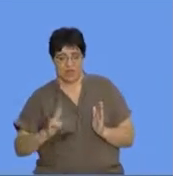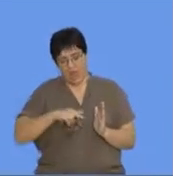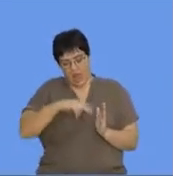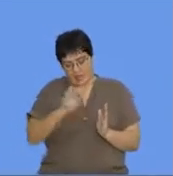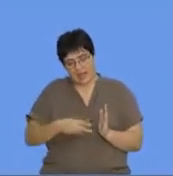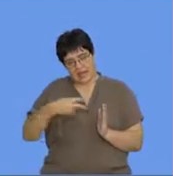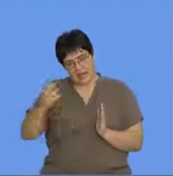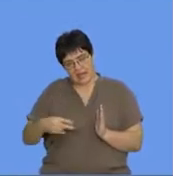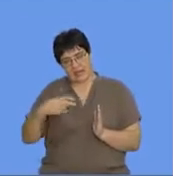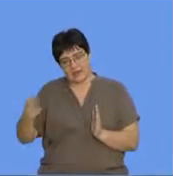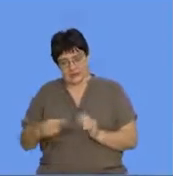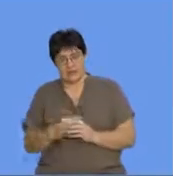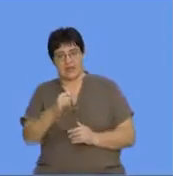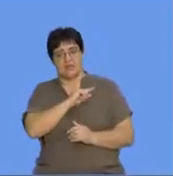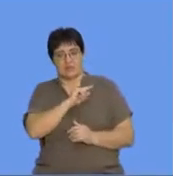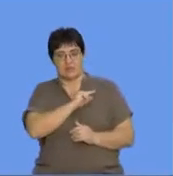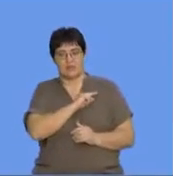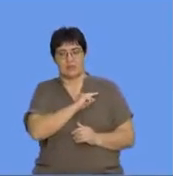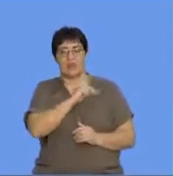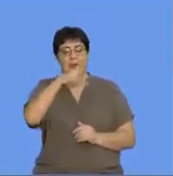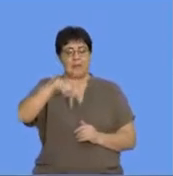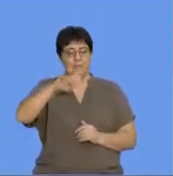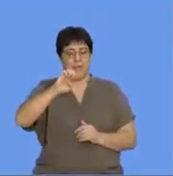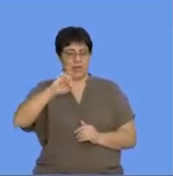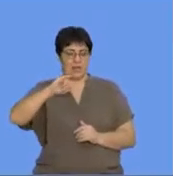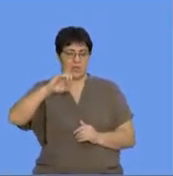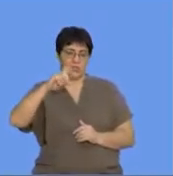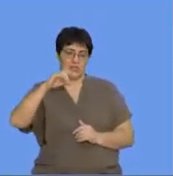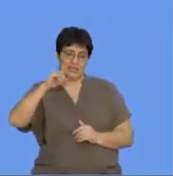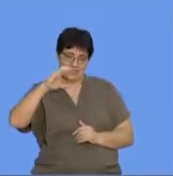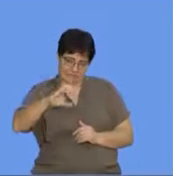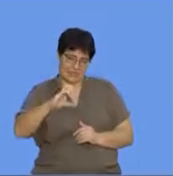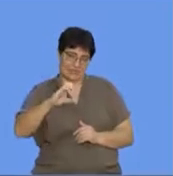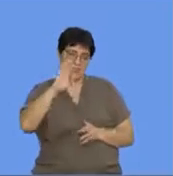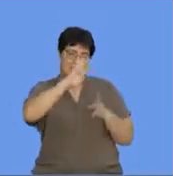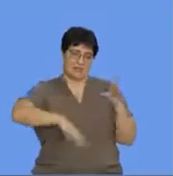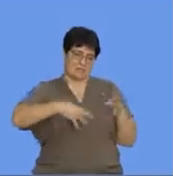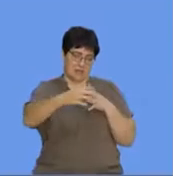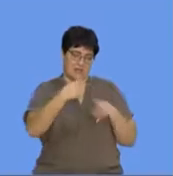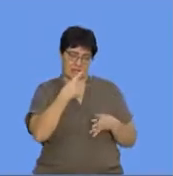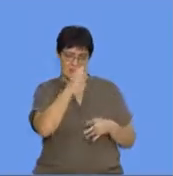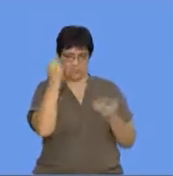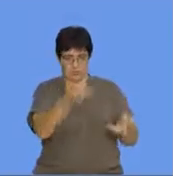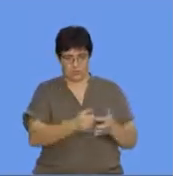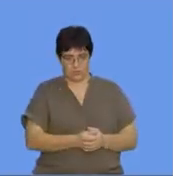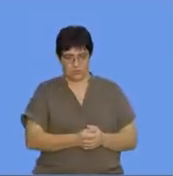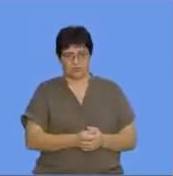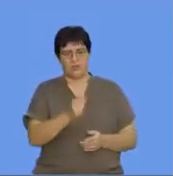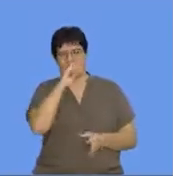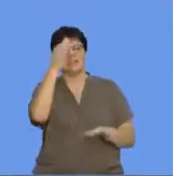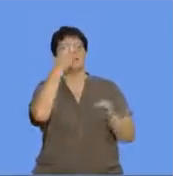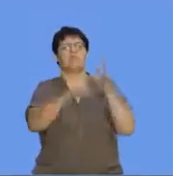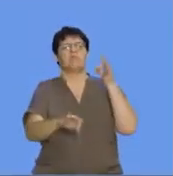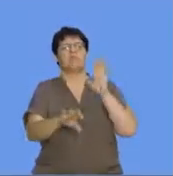period. Hence, we call it the periodic table. Right? Right. And then furthermore, let's look at a simple example,